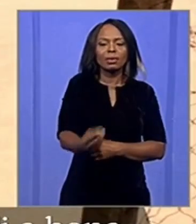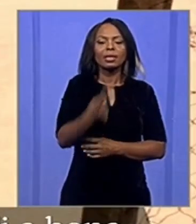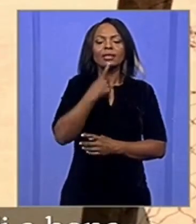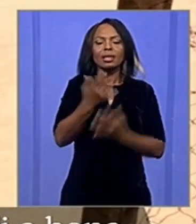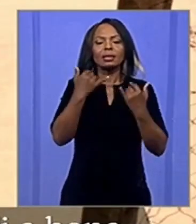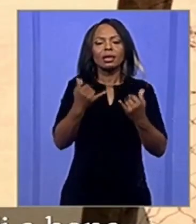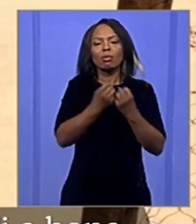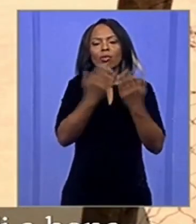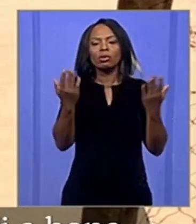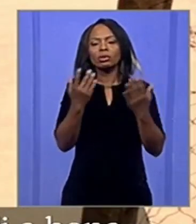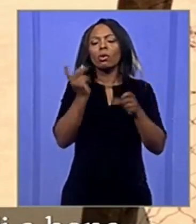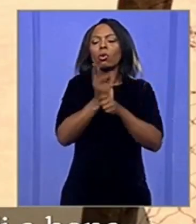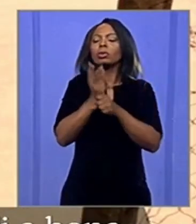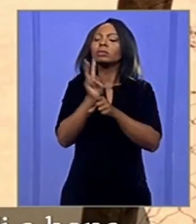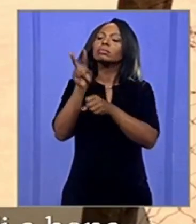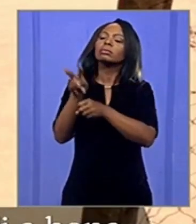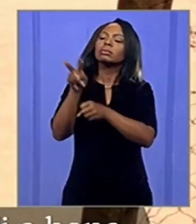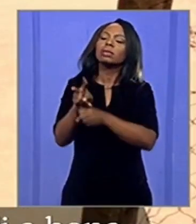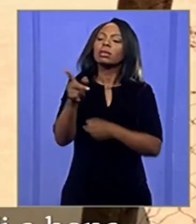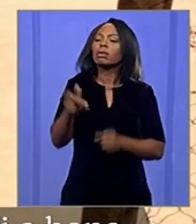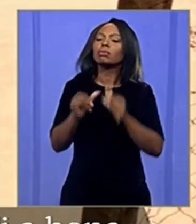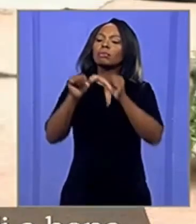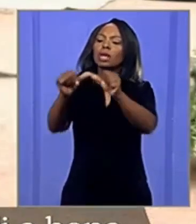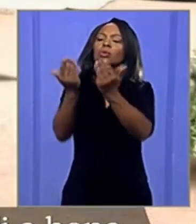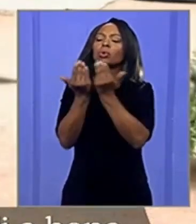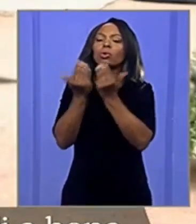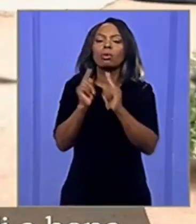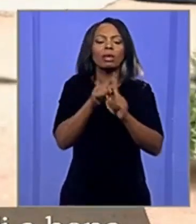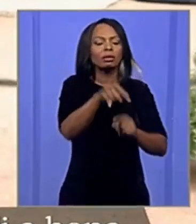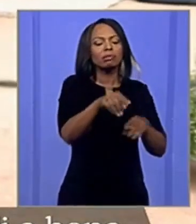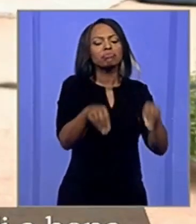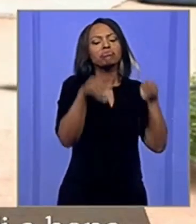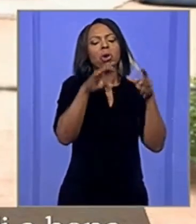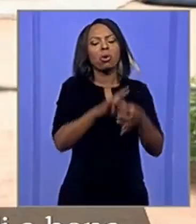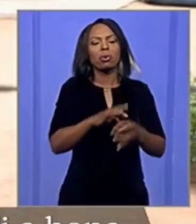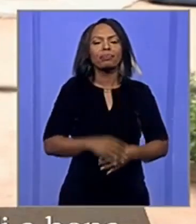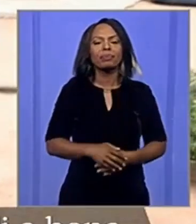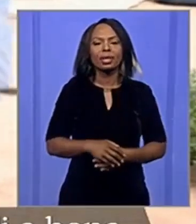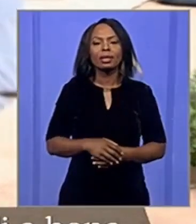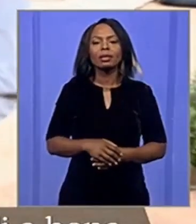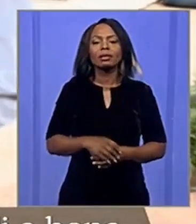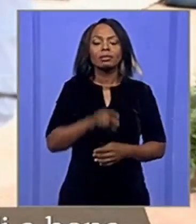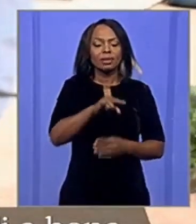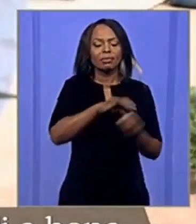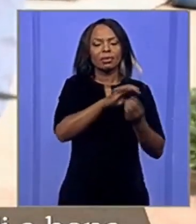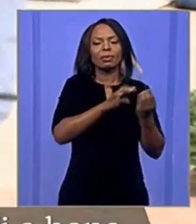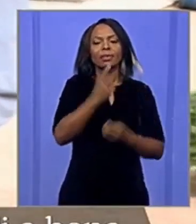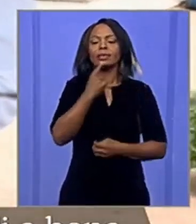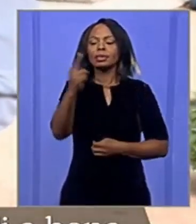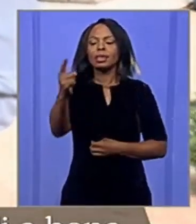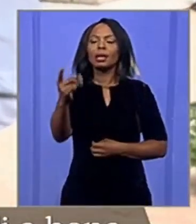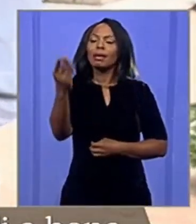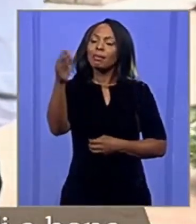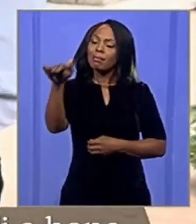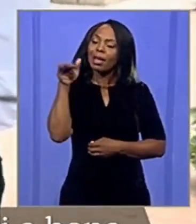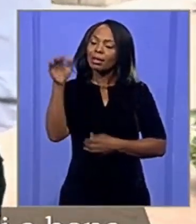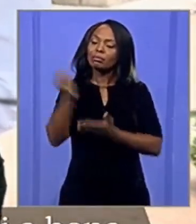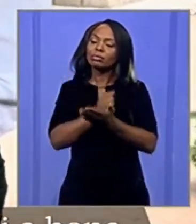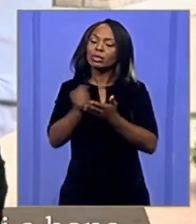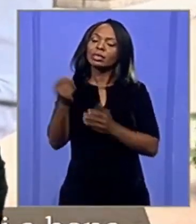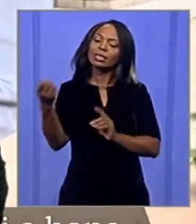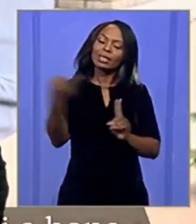lebelela dithaka tša gagwe di mošia ka tema dithutong. Ba ga Ngwepe ba ipeleditše go poso kantoro gore e ba neele mašeleng a